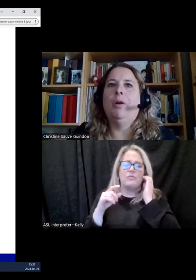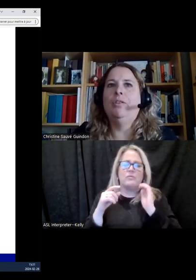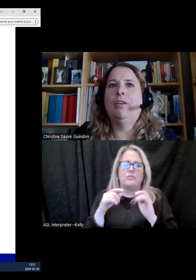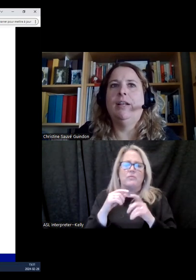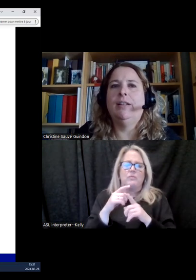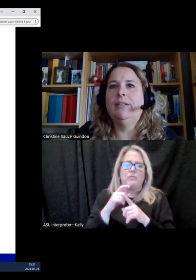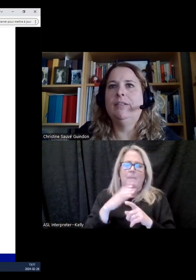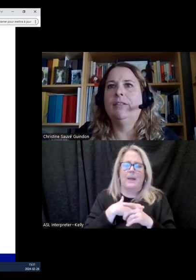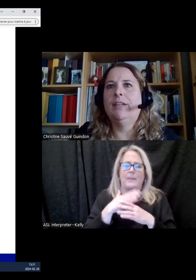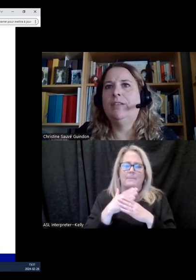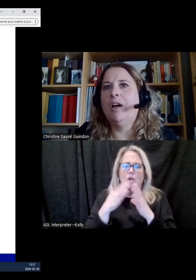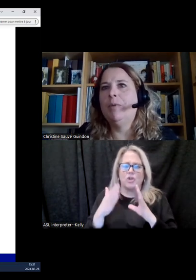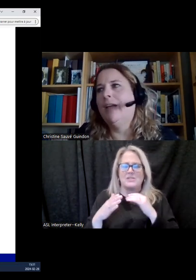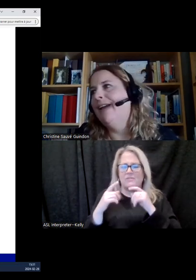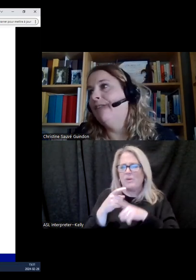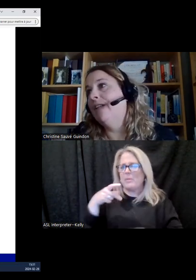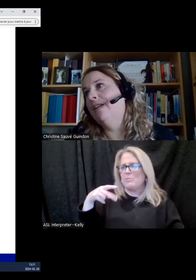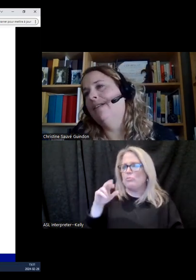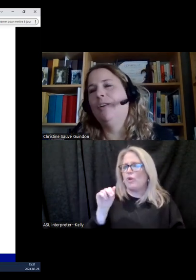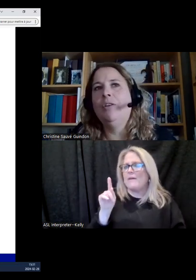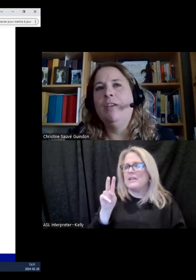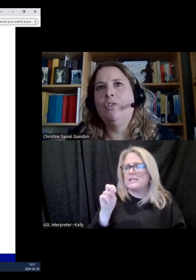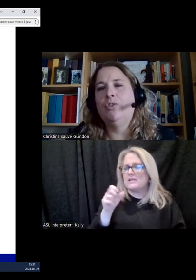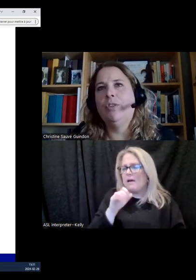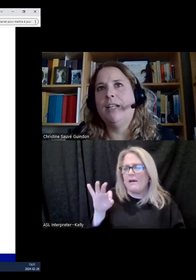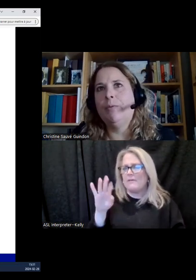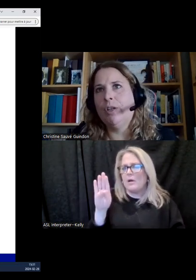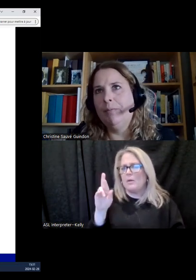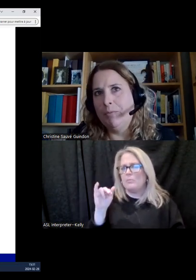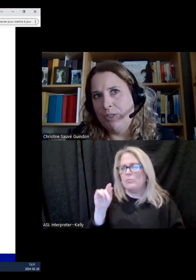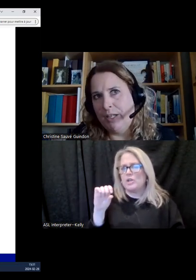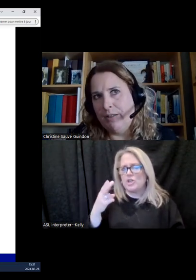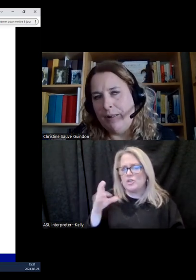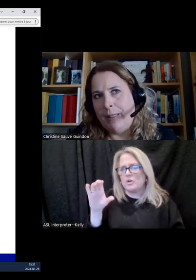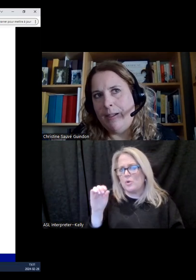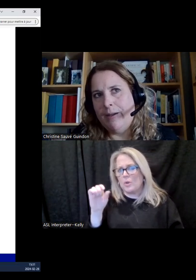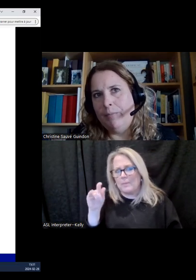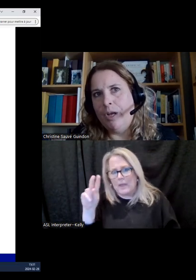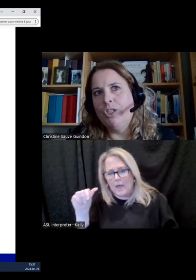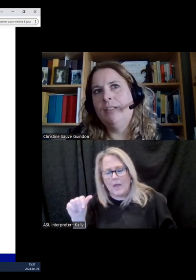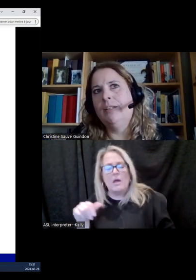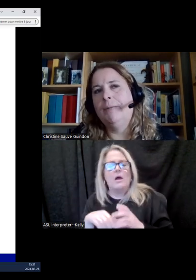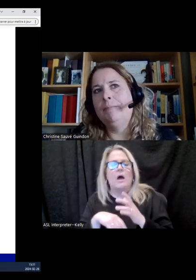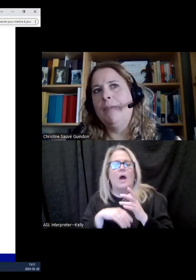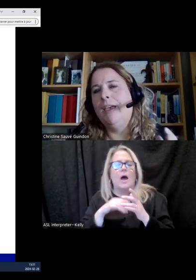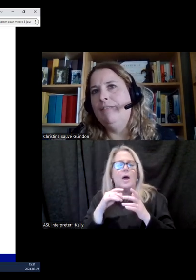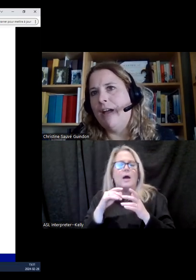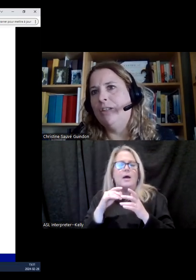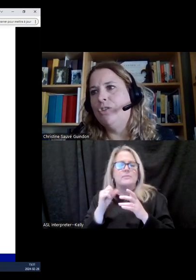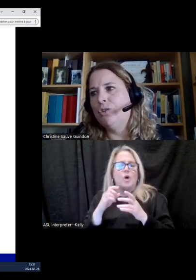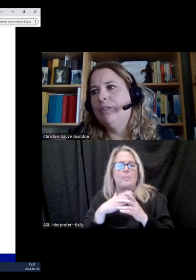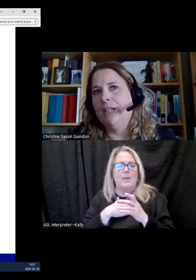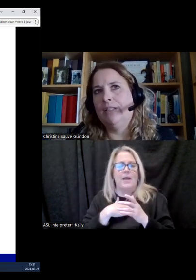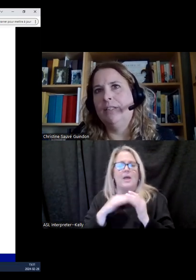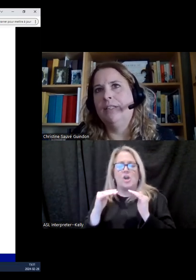My partner and comrade, and you know, to do the tactile working memory skill project,